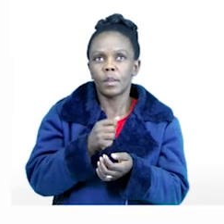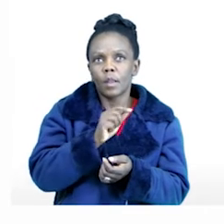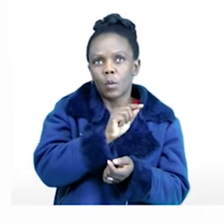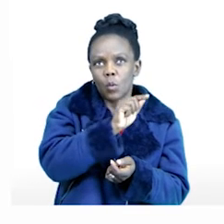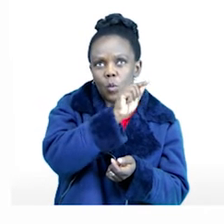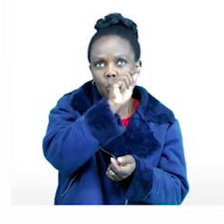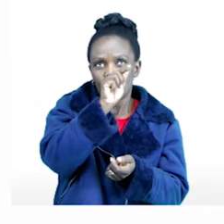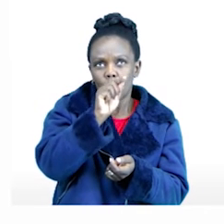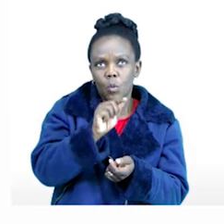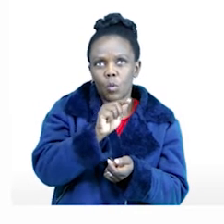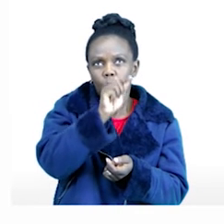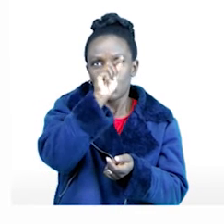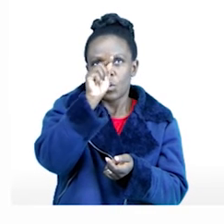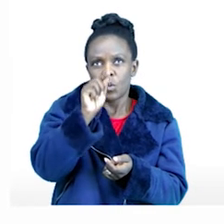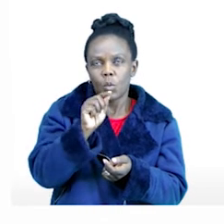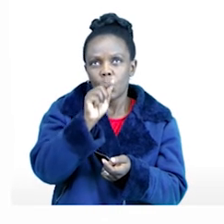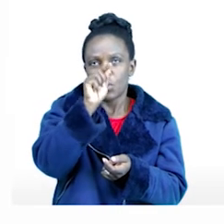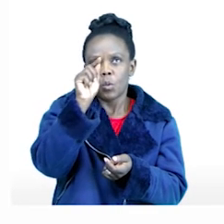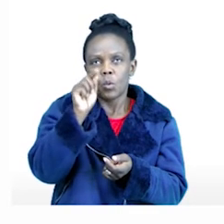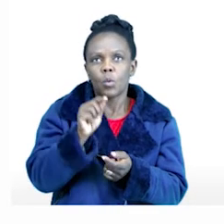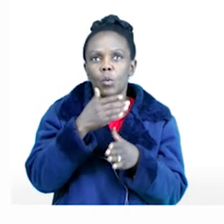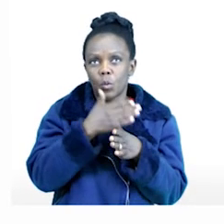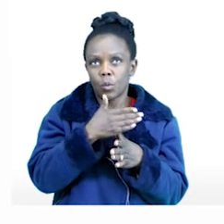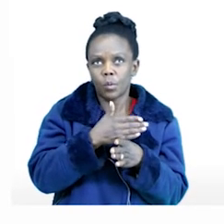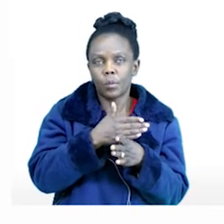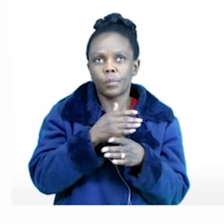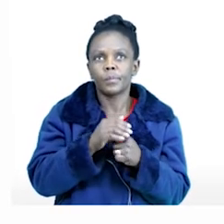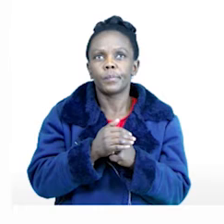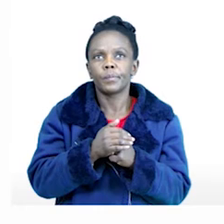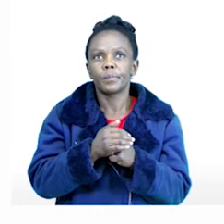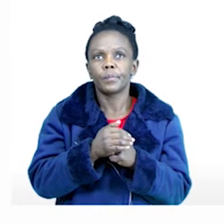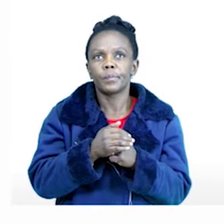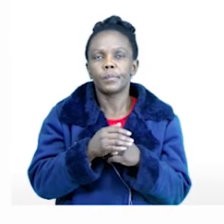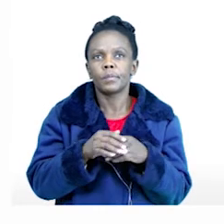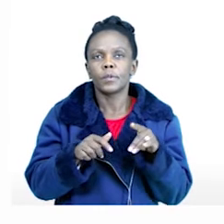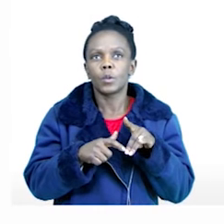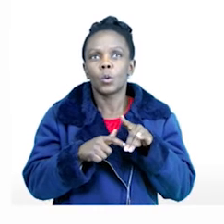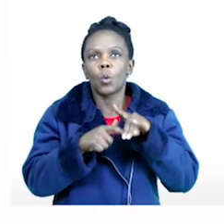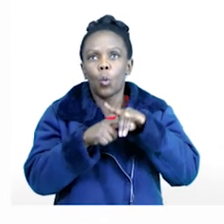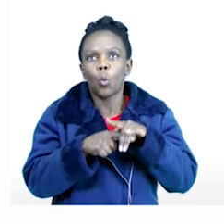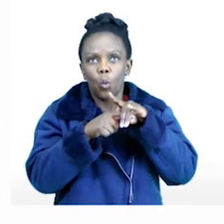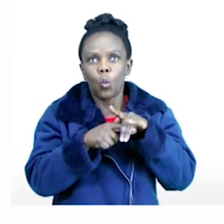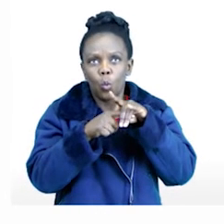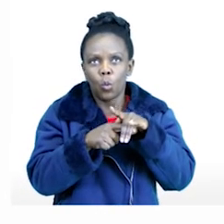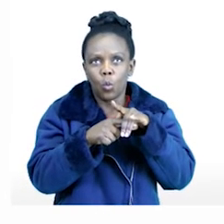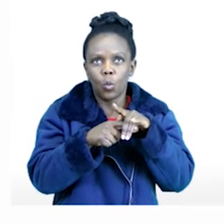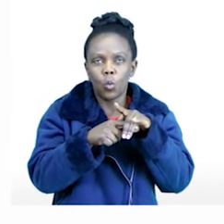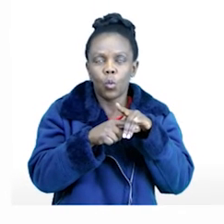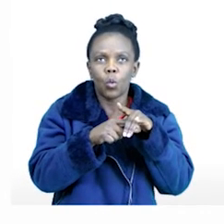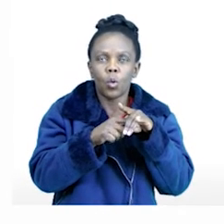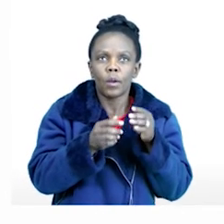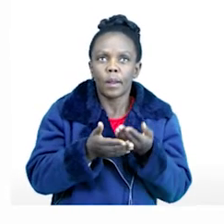exercise, and it is your job to get the horse to the stable, the plane to